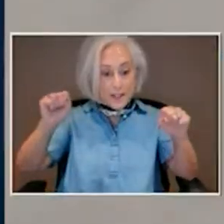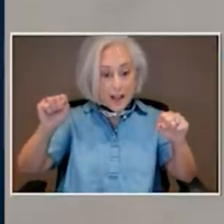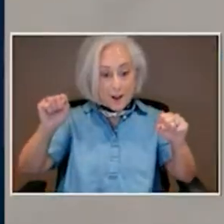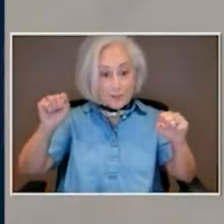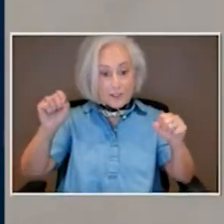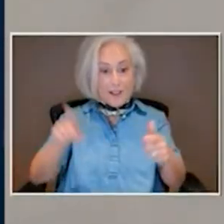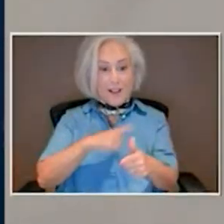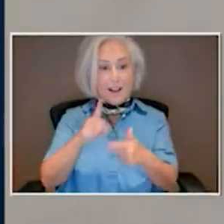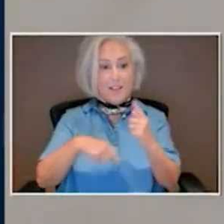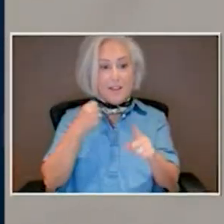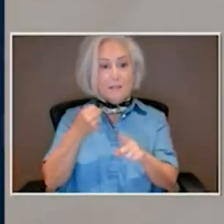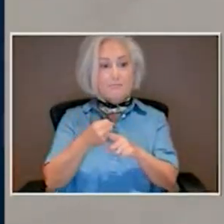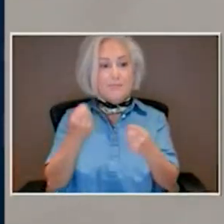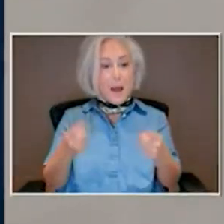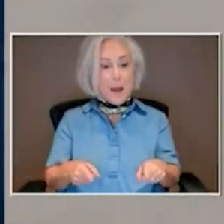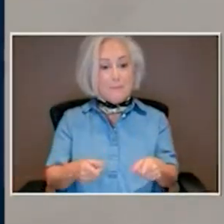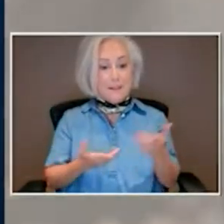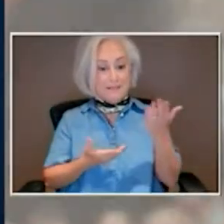this.